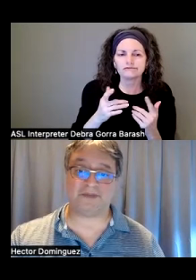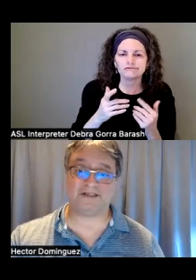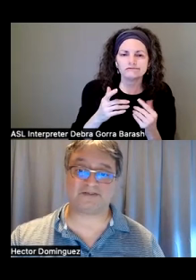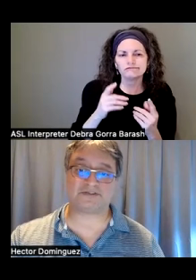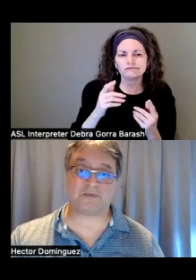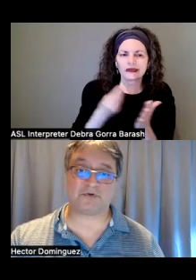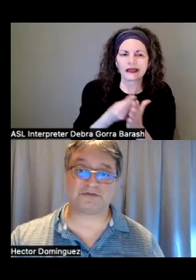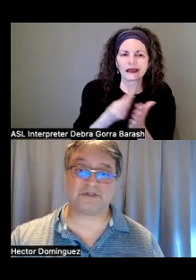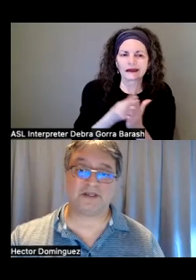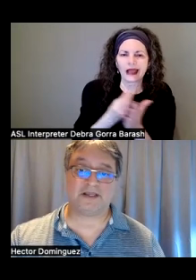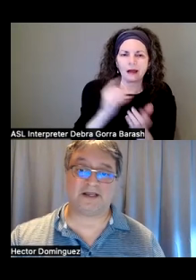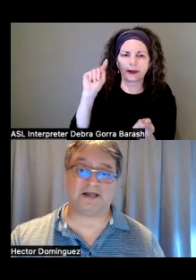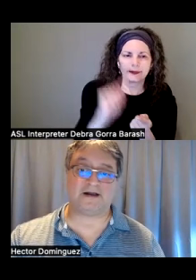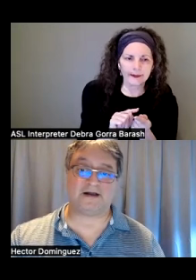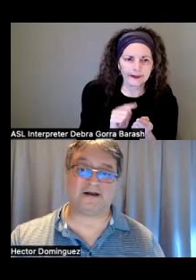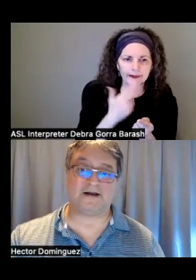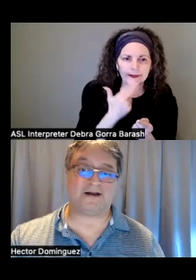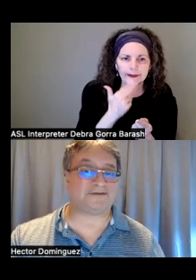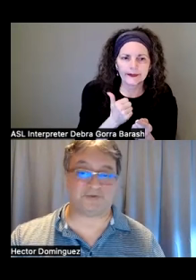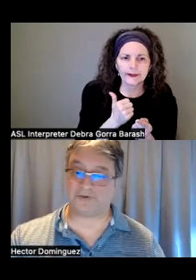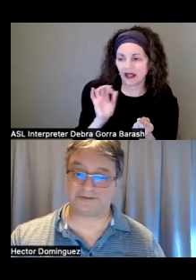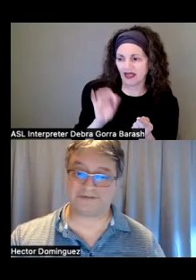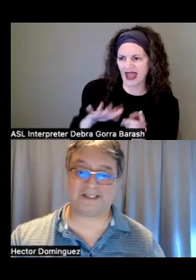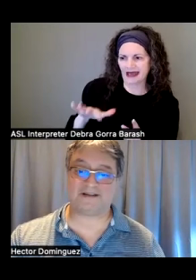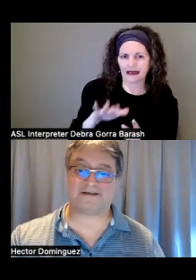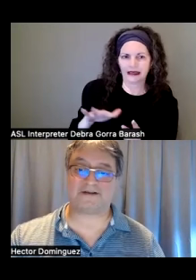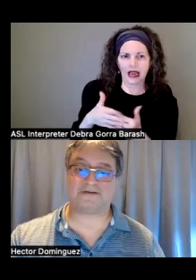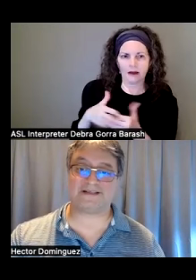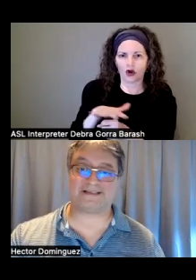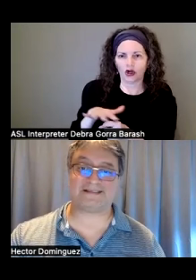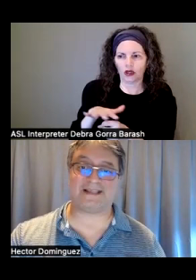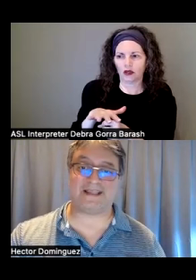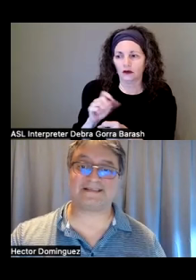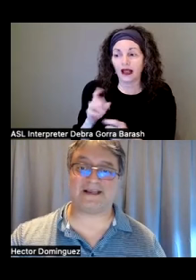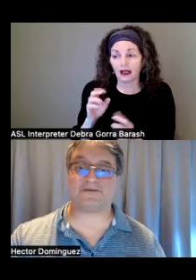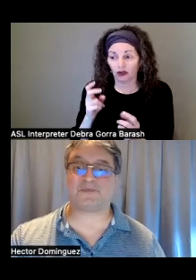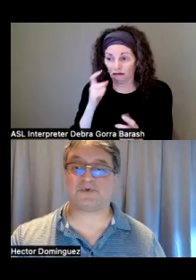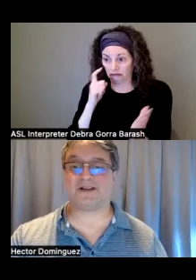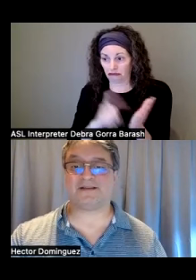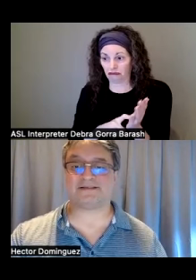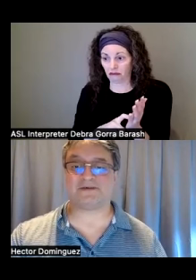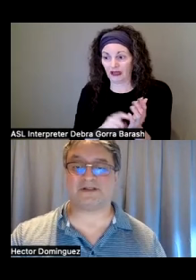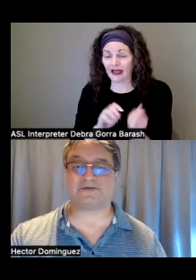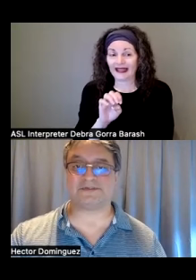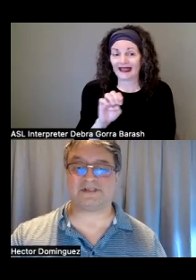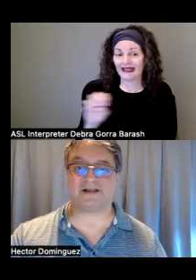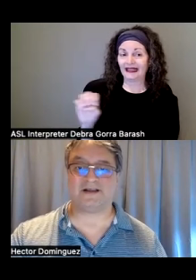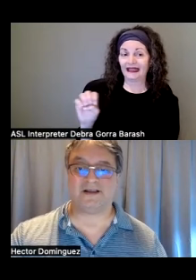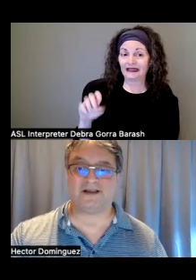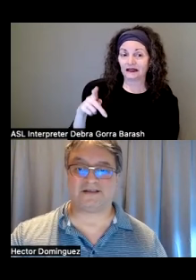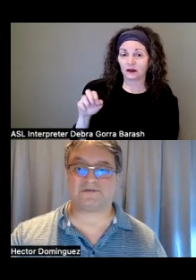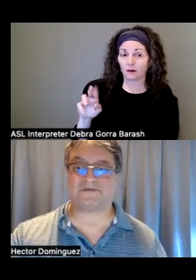those families, those neighborhoods. And you also see and recognize that the east side of Portland is the one who